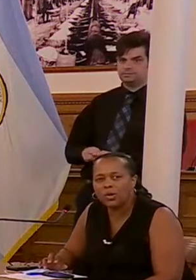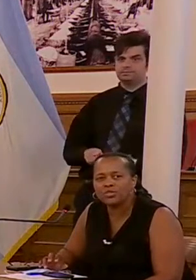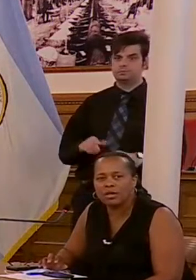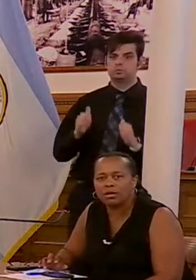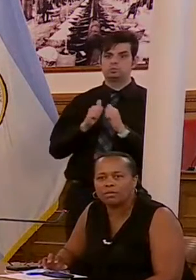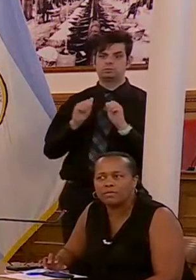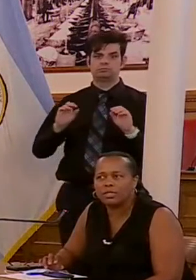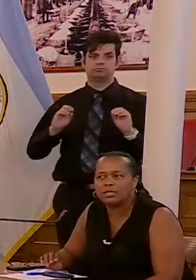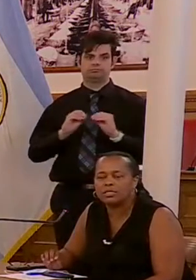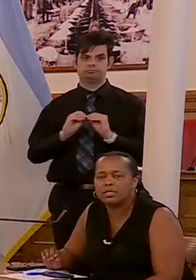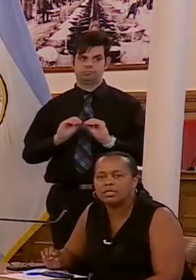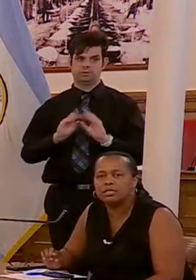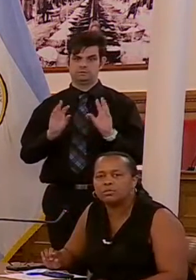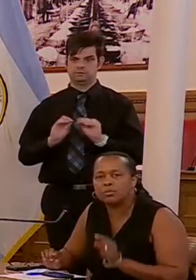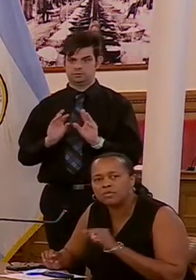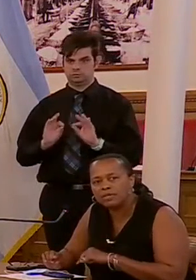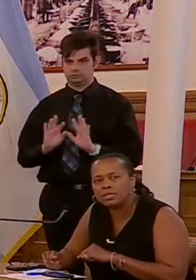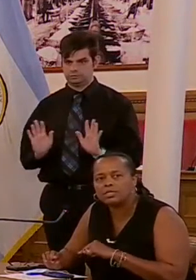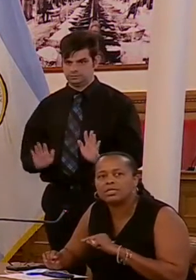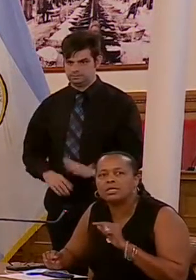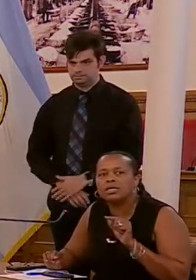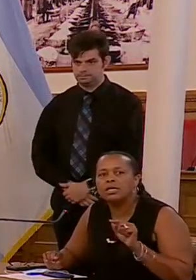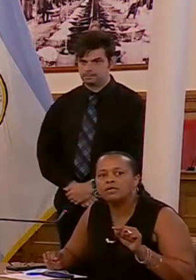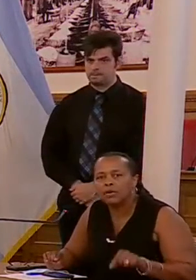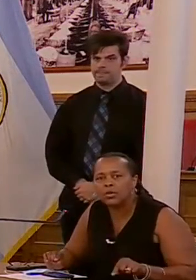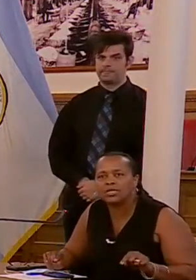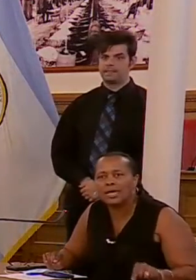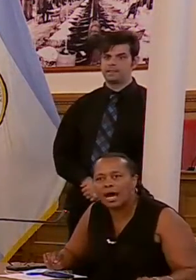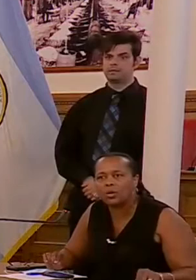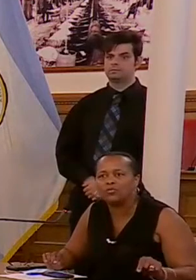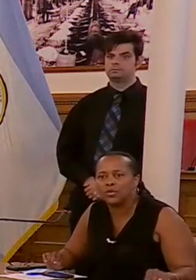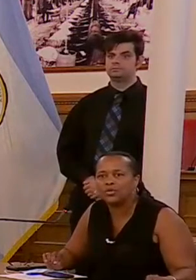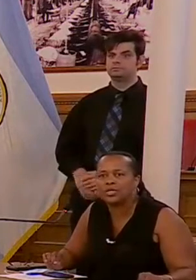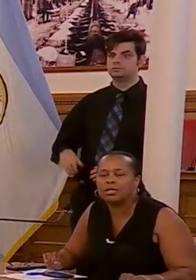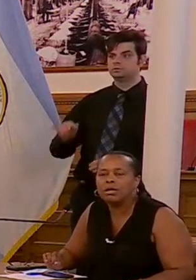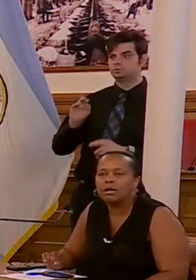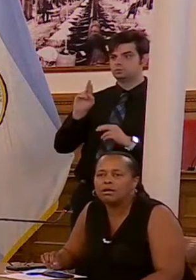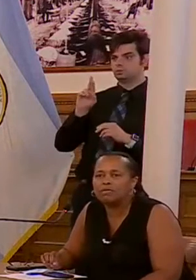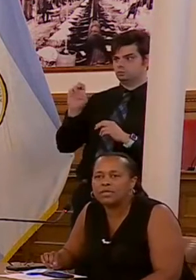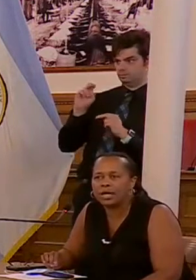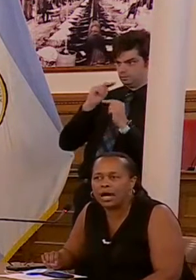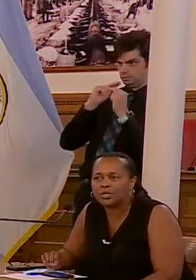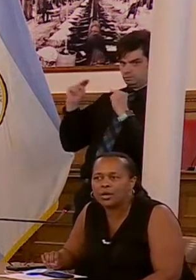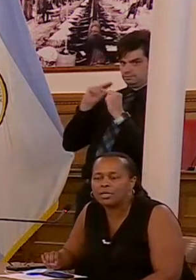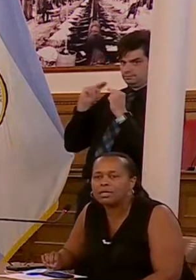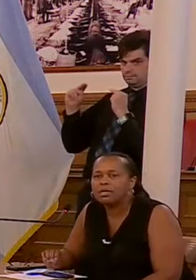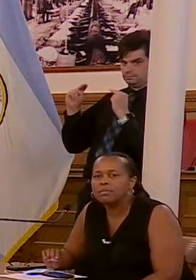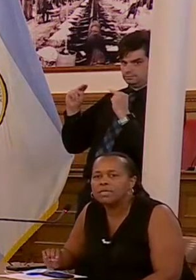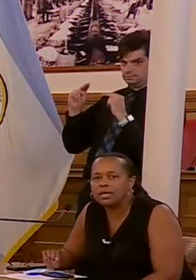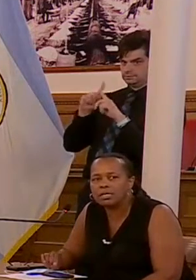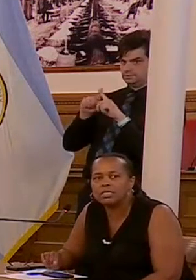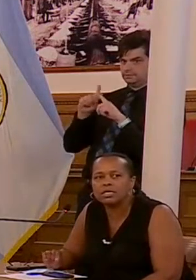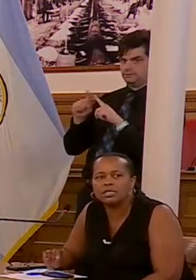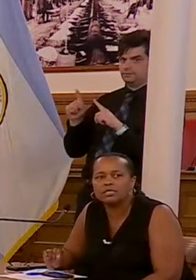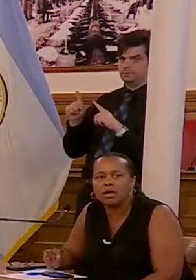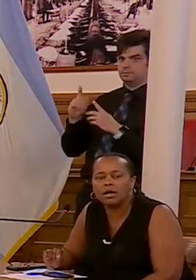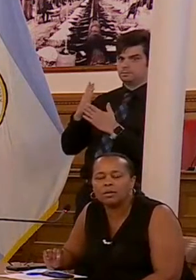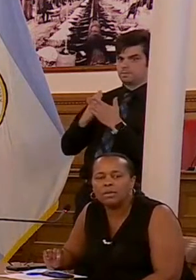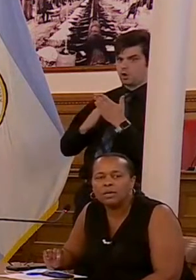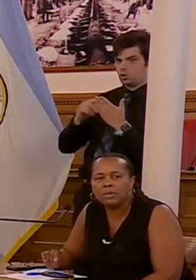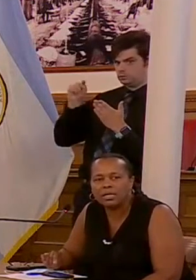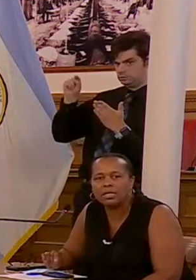renegotiating parts of the previously voted down version of the contract. Because it